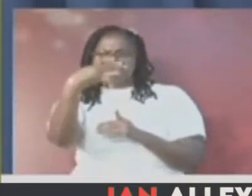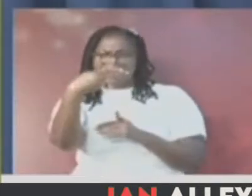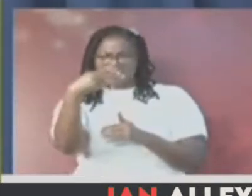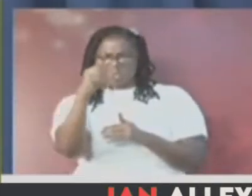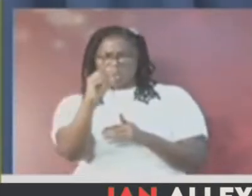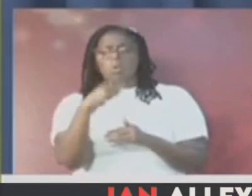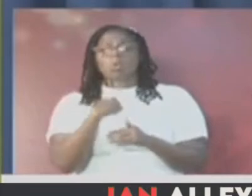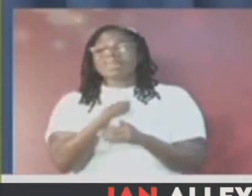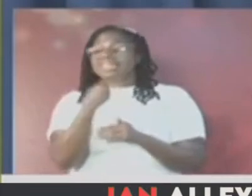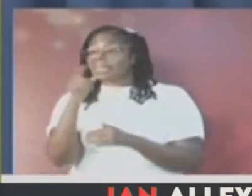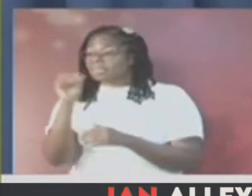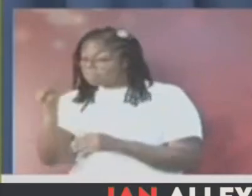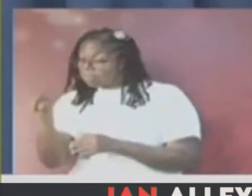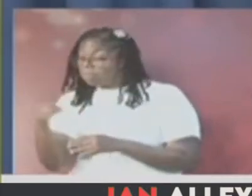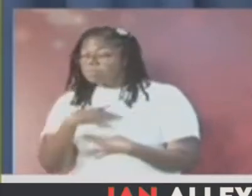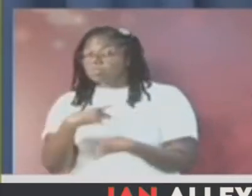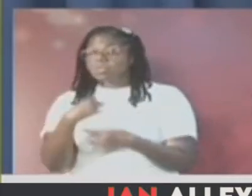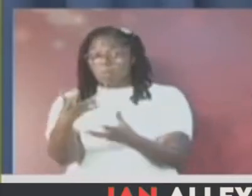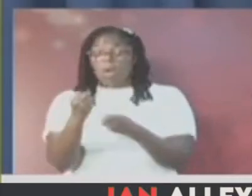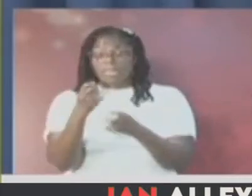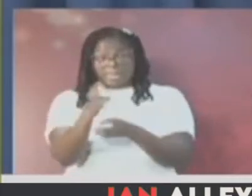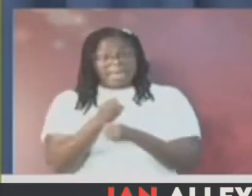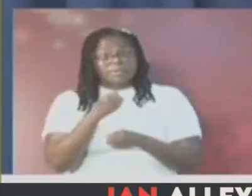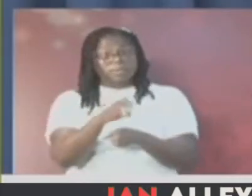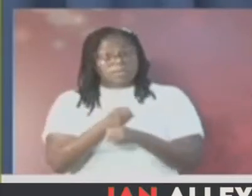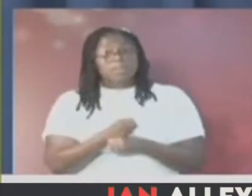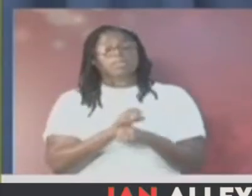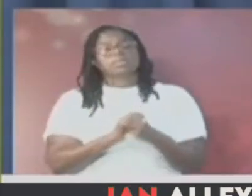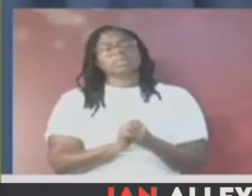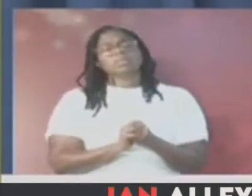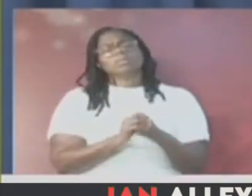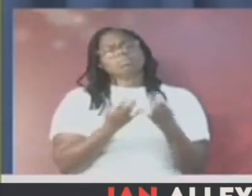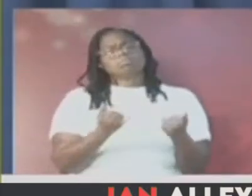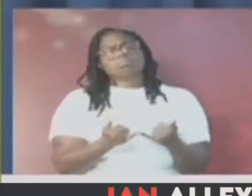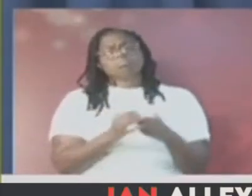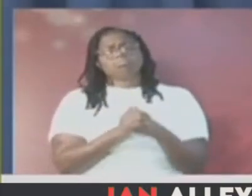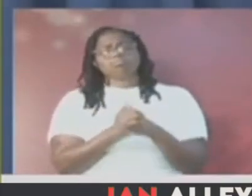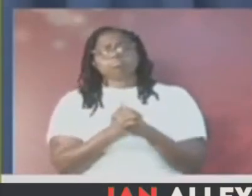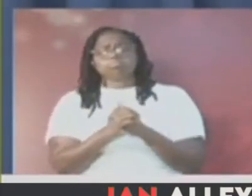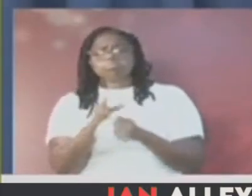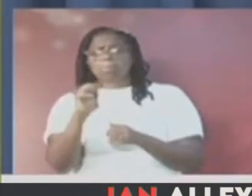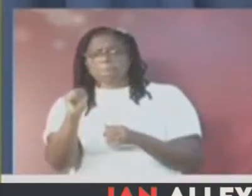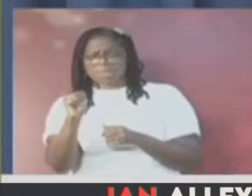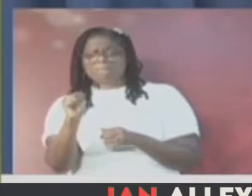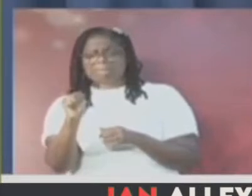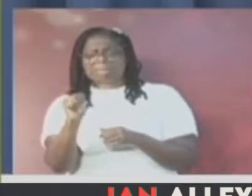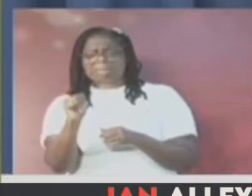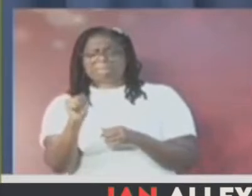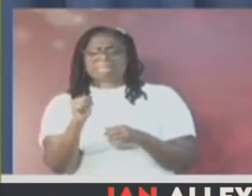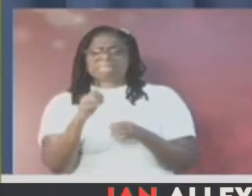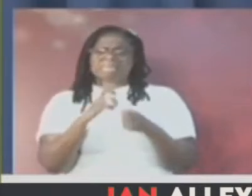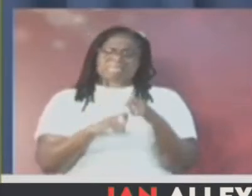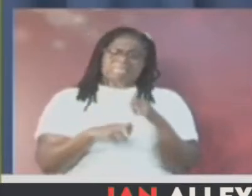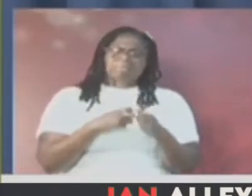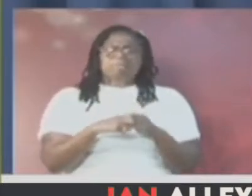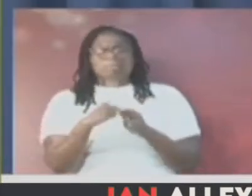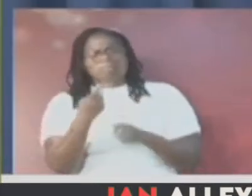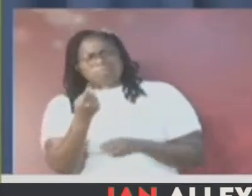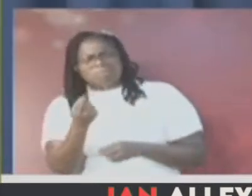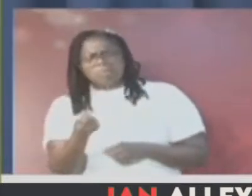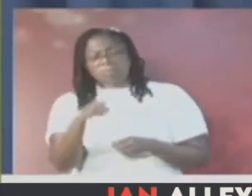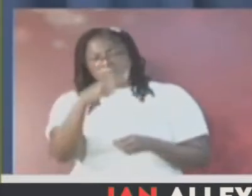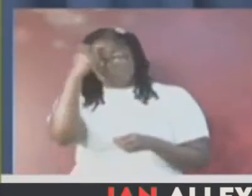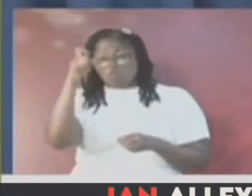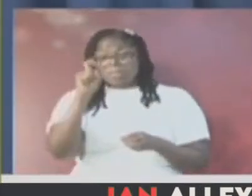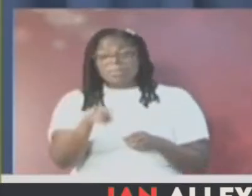Meduna vaccine is a little more difficult logistically to handle because that one needs to be stored at -20. But we